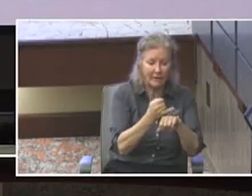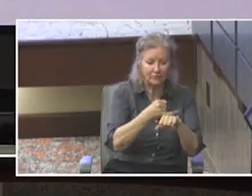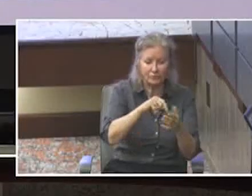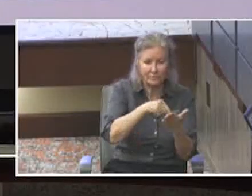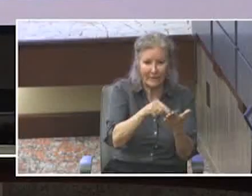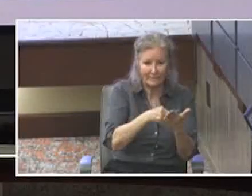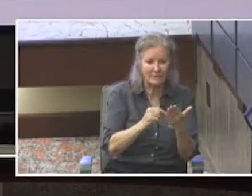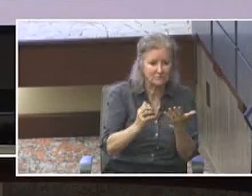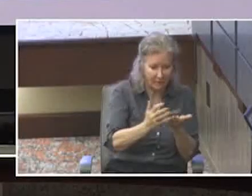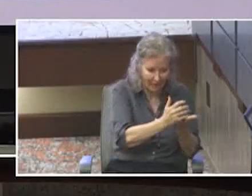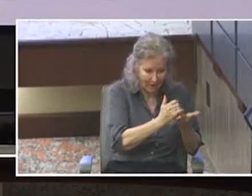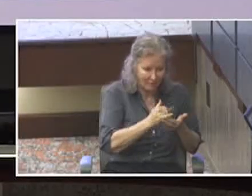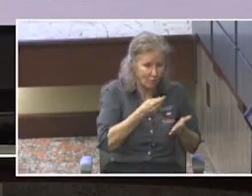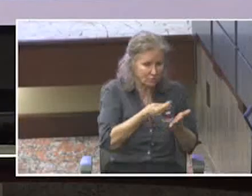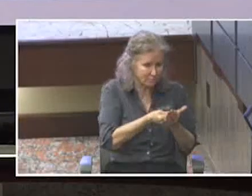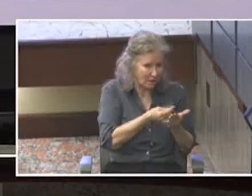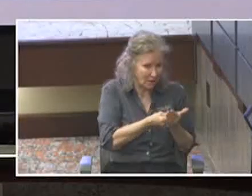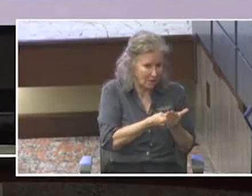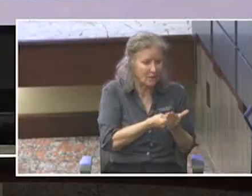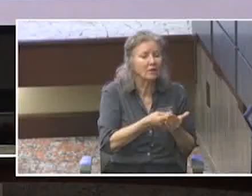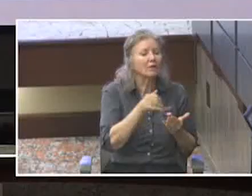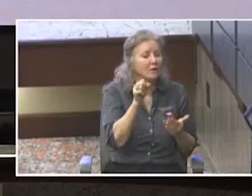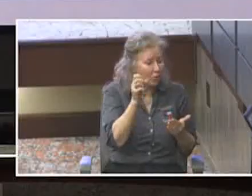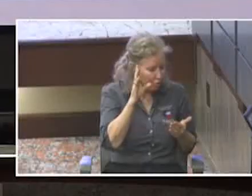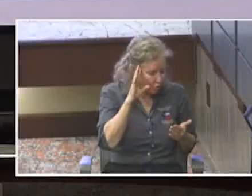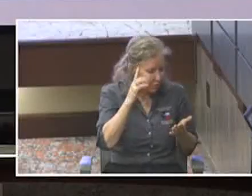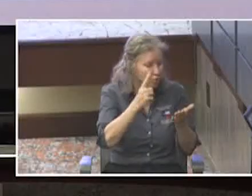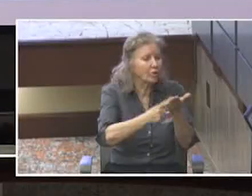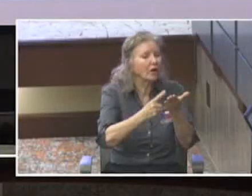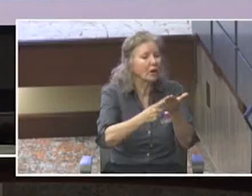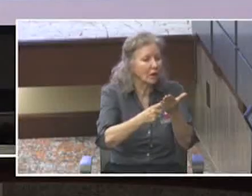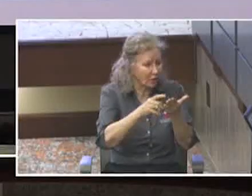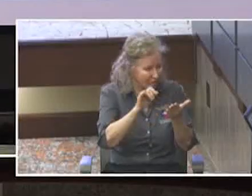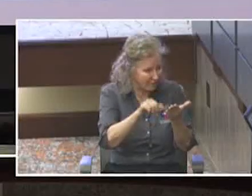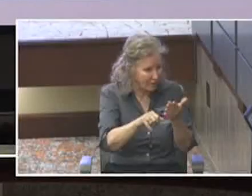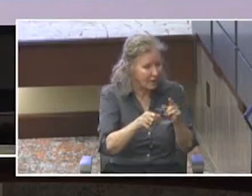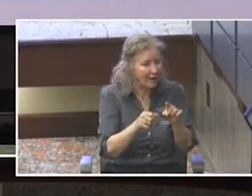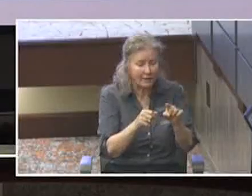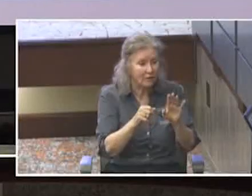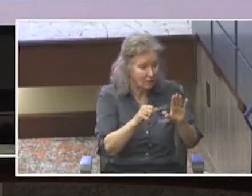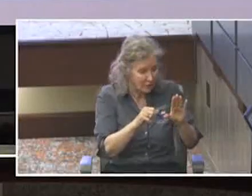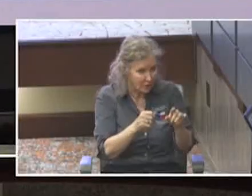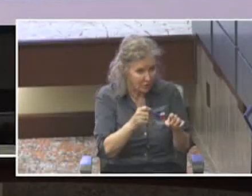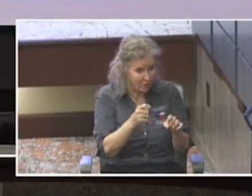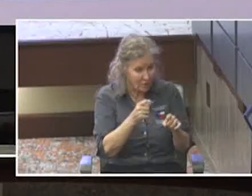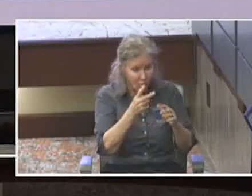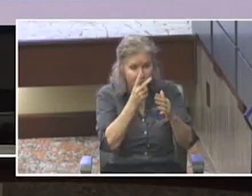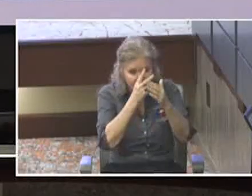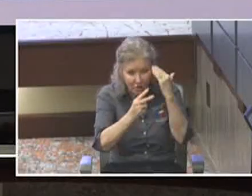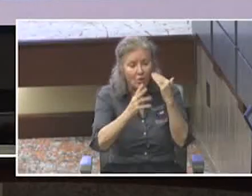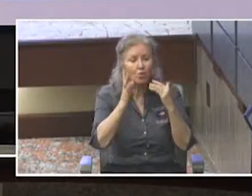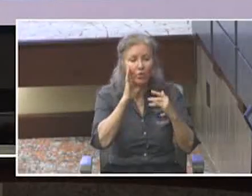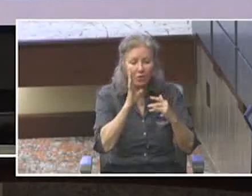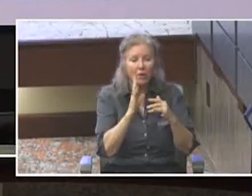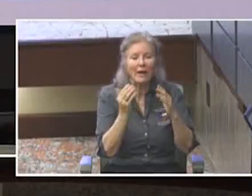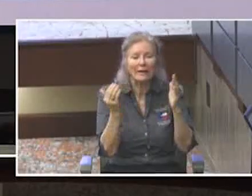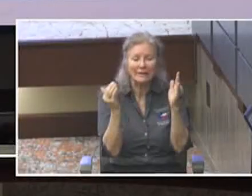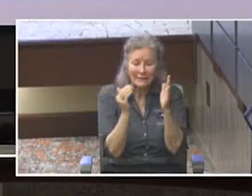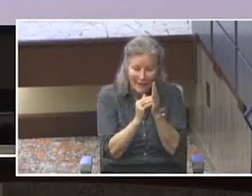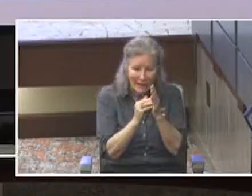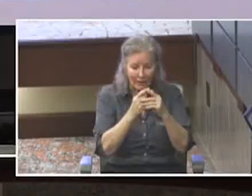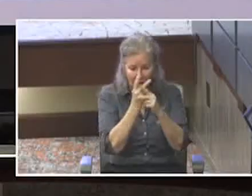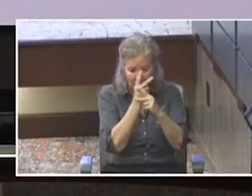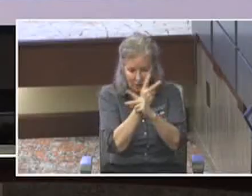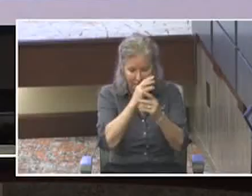in. So yes, we will take a look at that. And speaking of projections, we're going to reproject this, and then we'll have projections on other